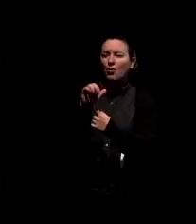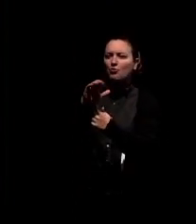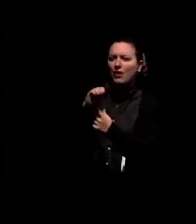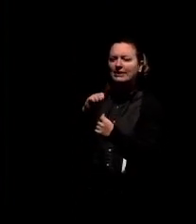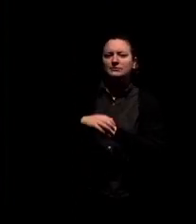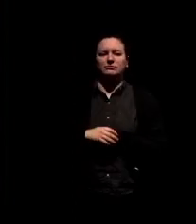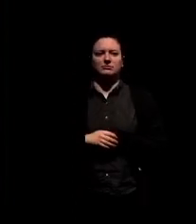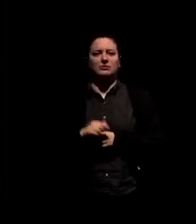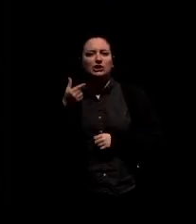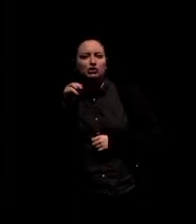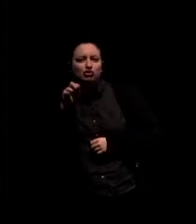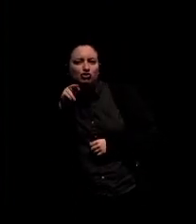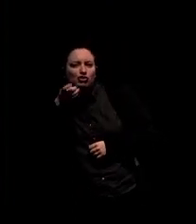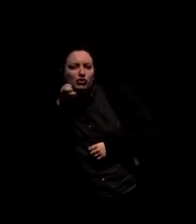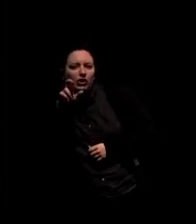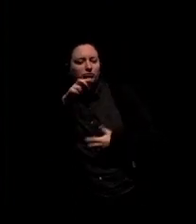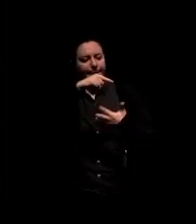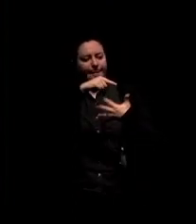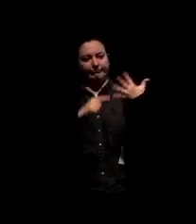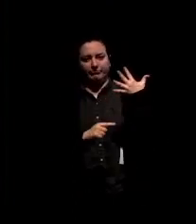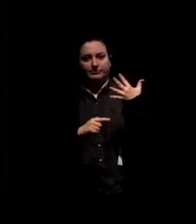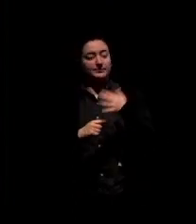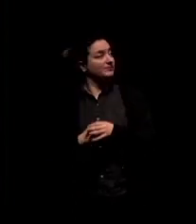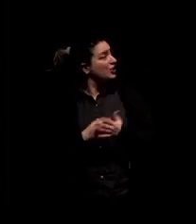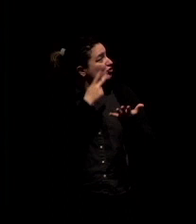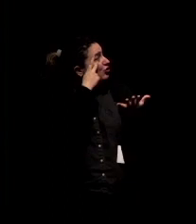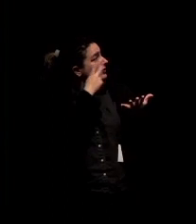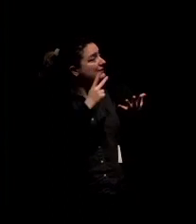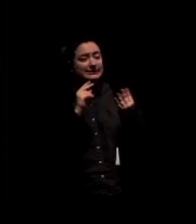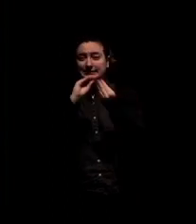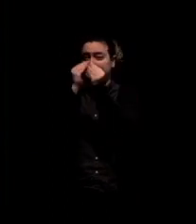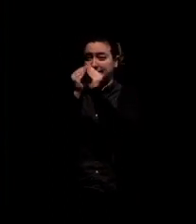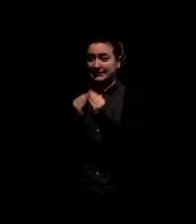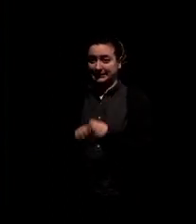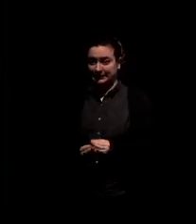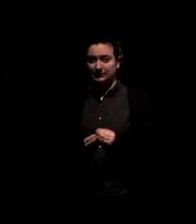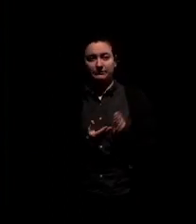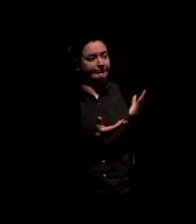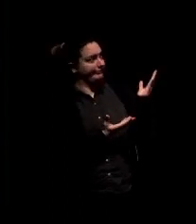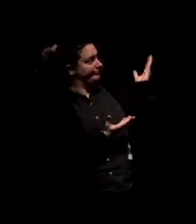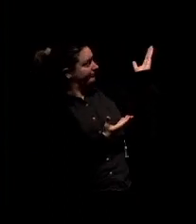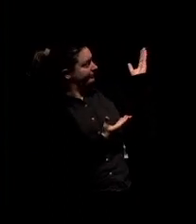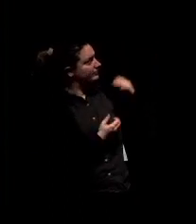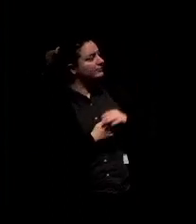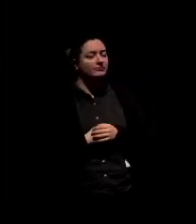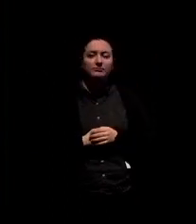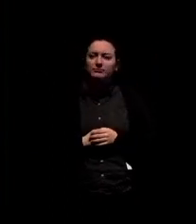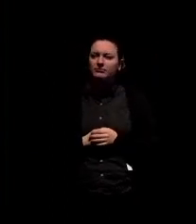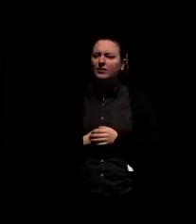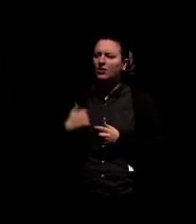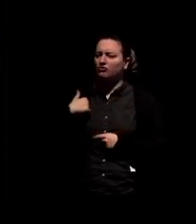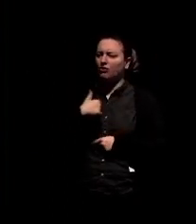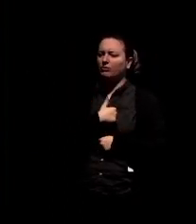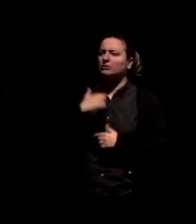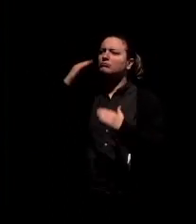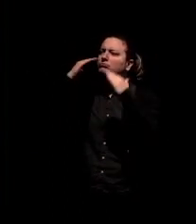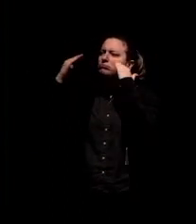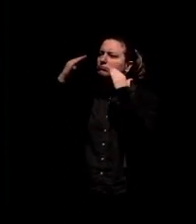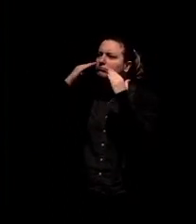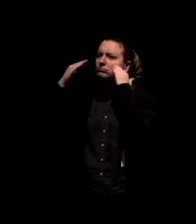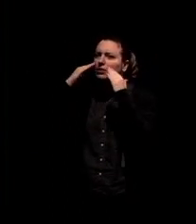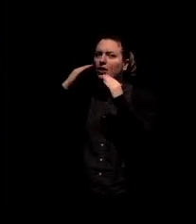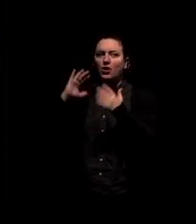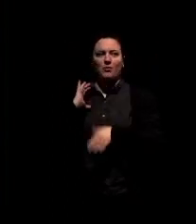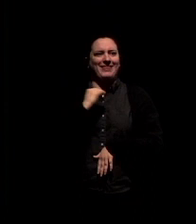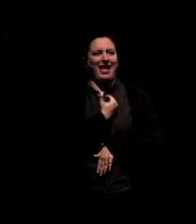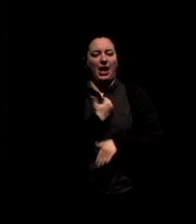couple of the statistics that I have up on the screen here that you can see give us a sense of the kind of disparities and barriers that are